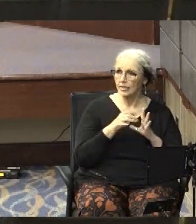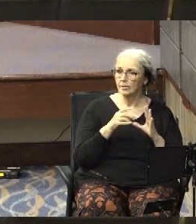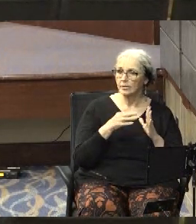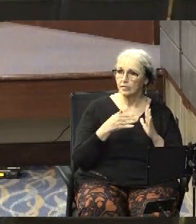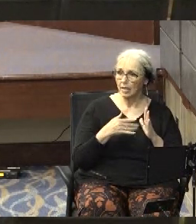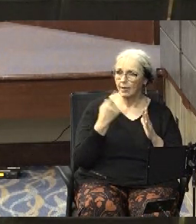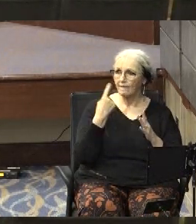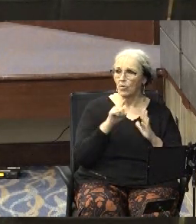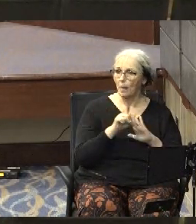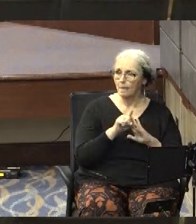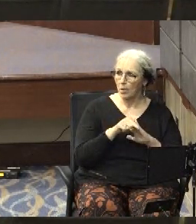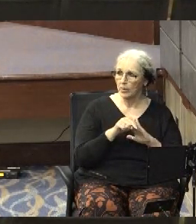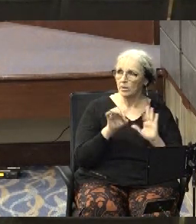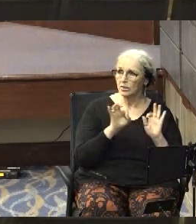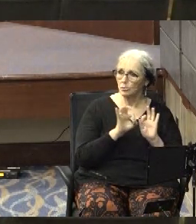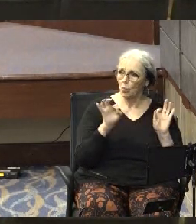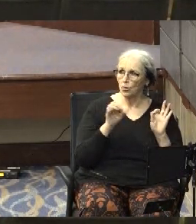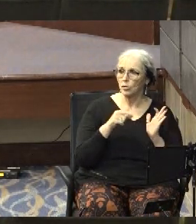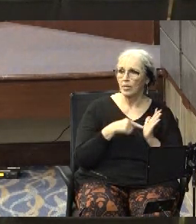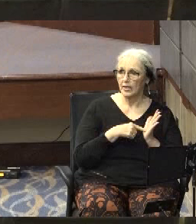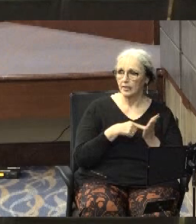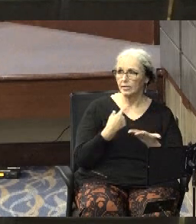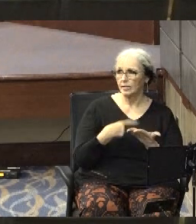it's pertinent to this discussion.